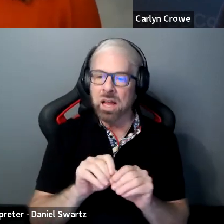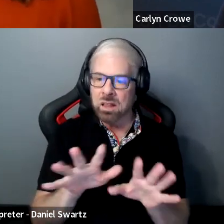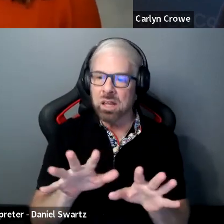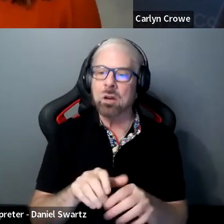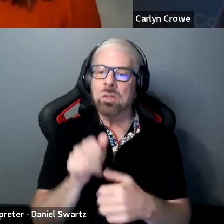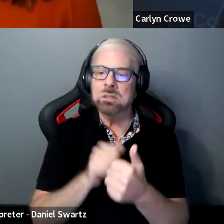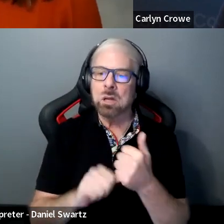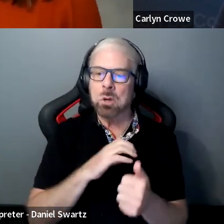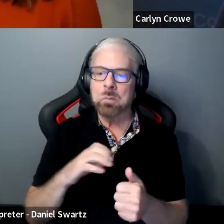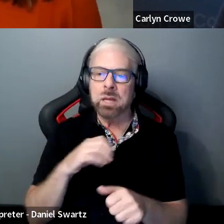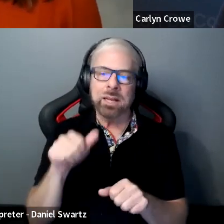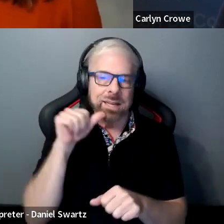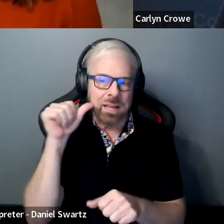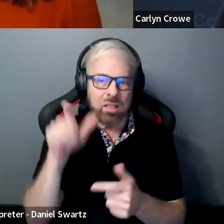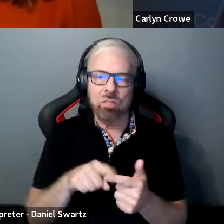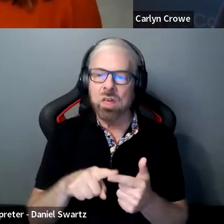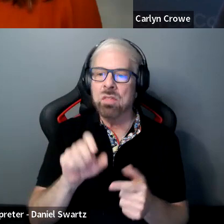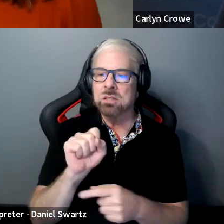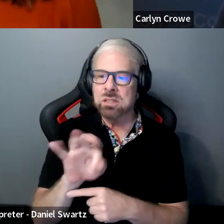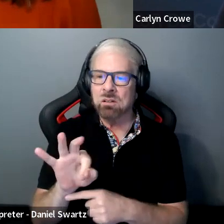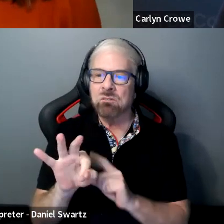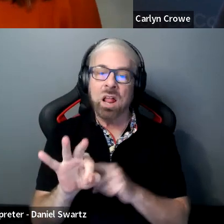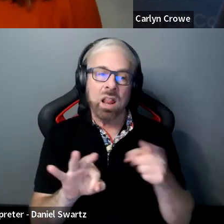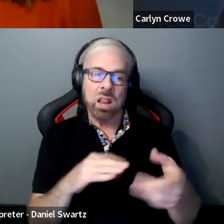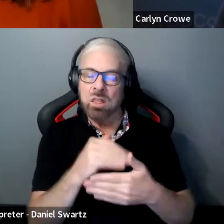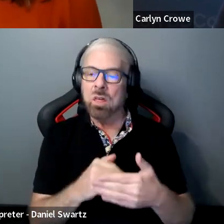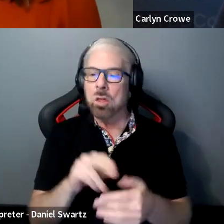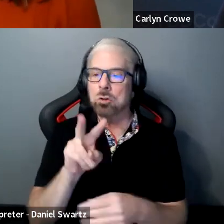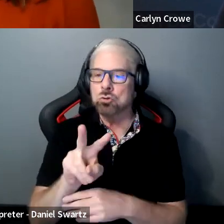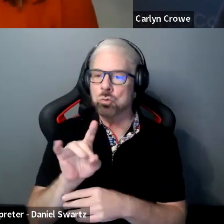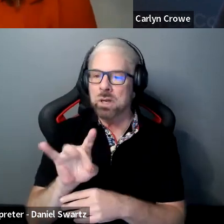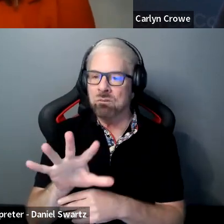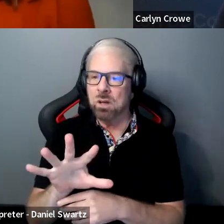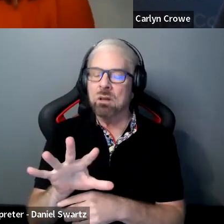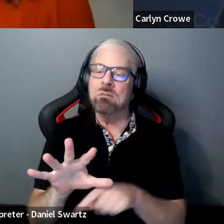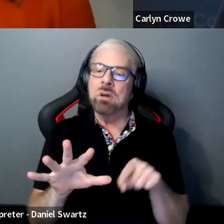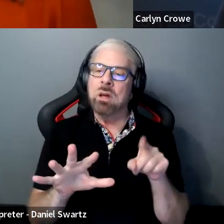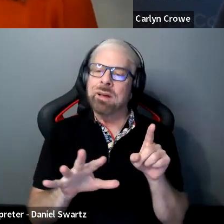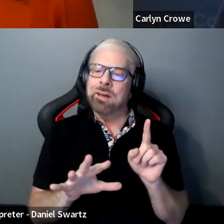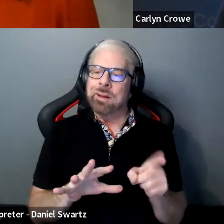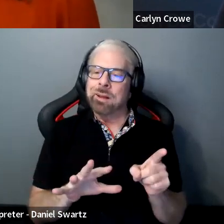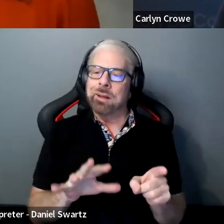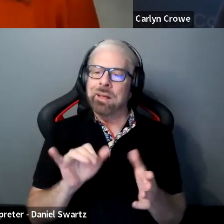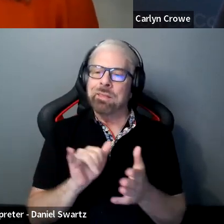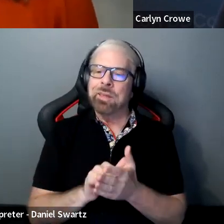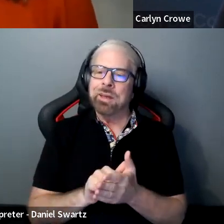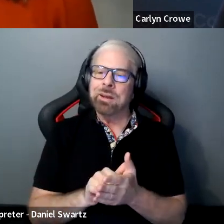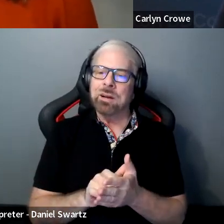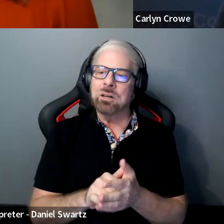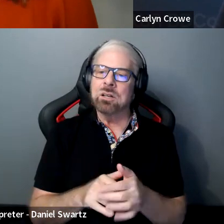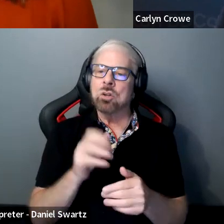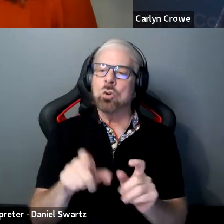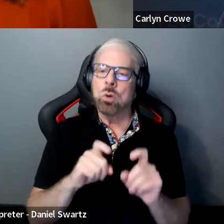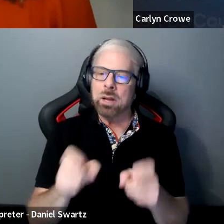And then the Senate file that is listed there, 285, is up in subcommittee on